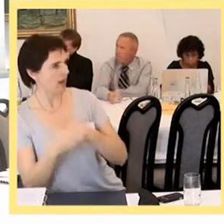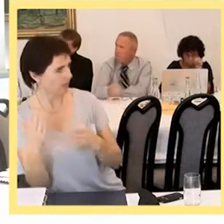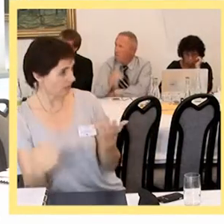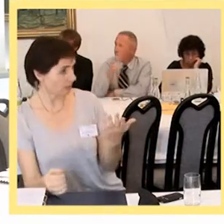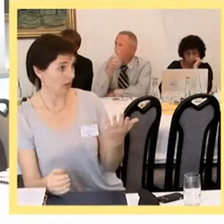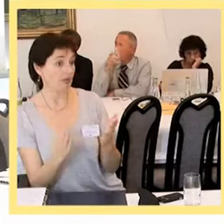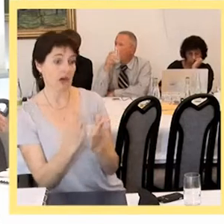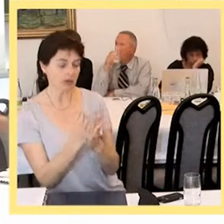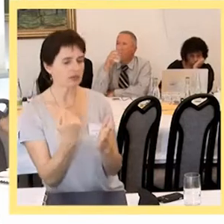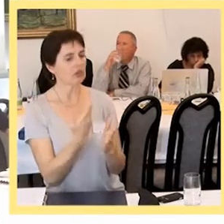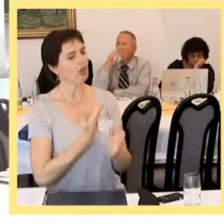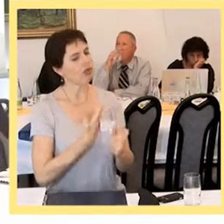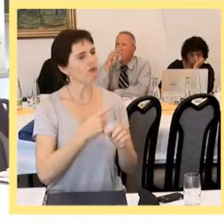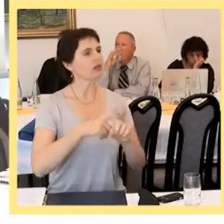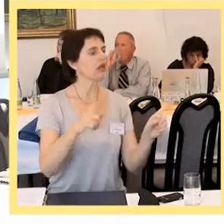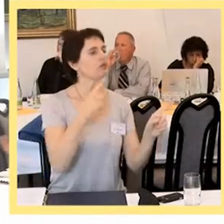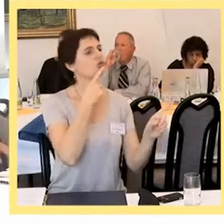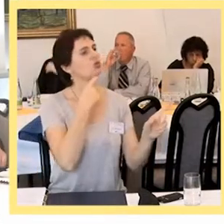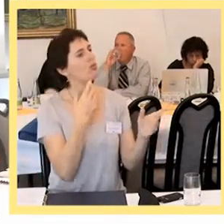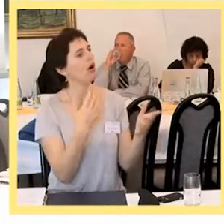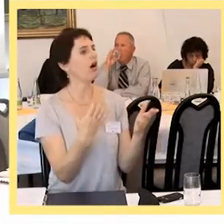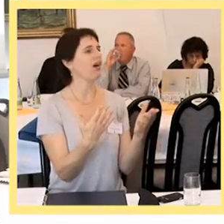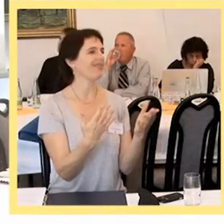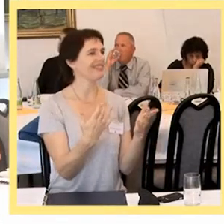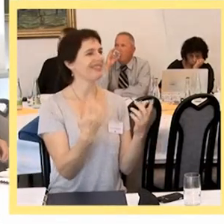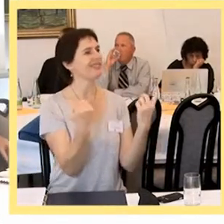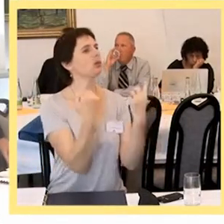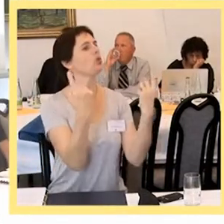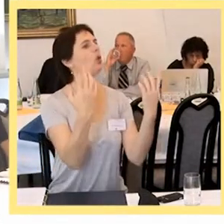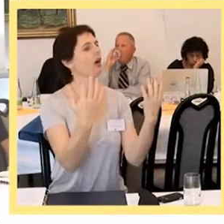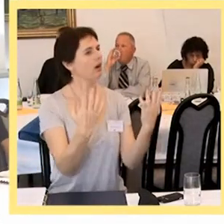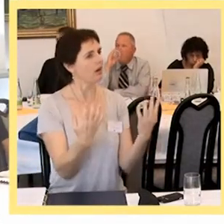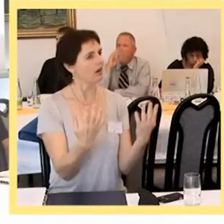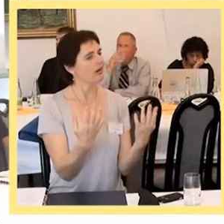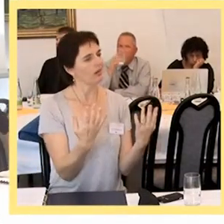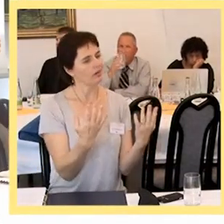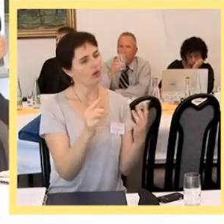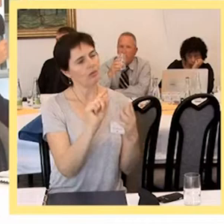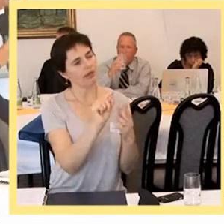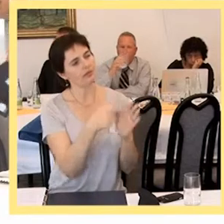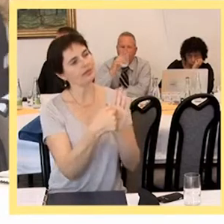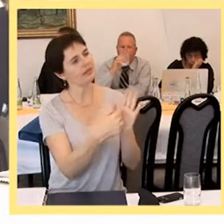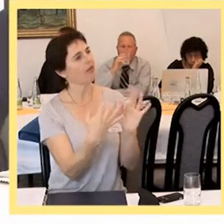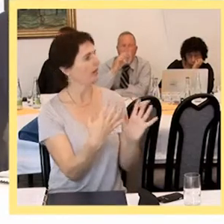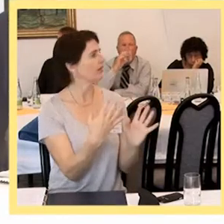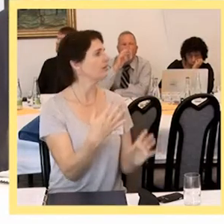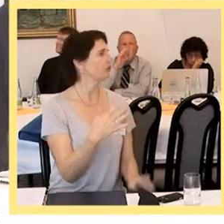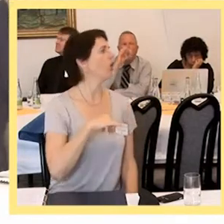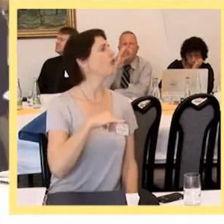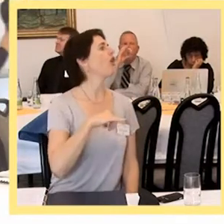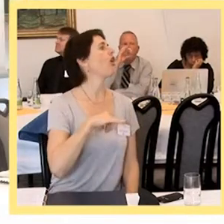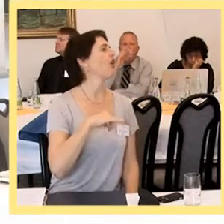casualties, of which the breakdown I'll show you shortly in terms of the numbers of casualties.